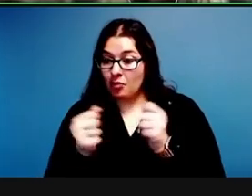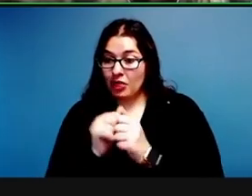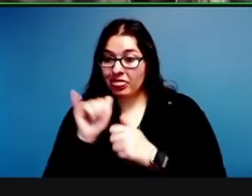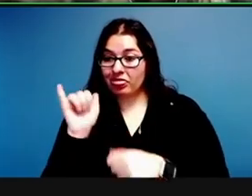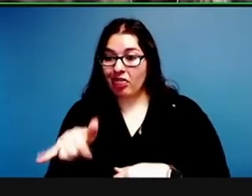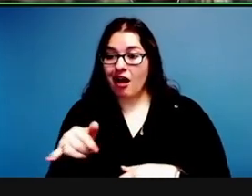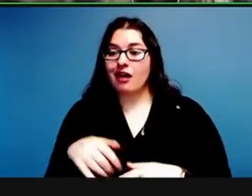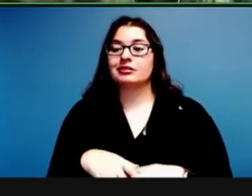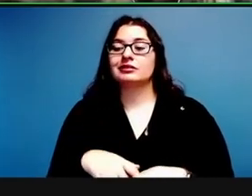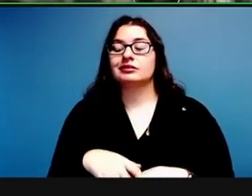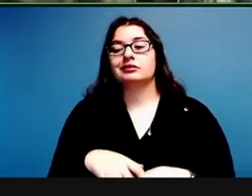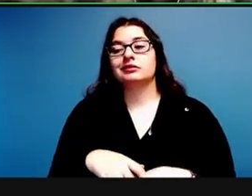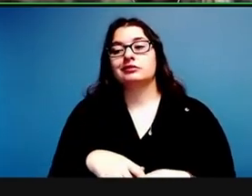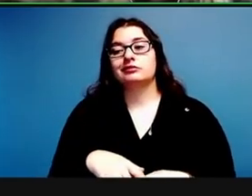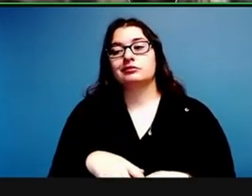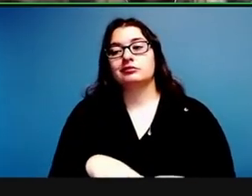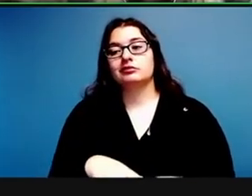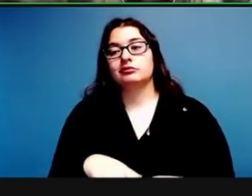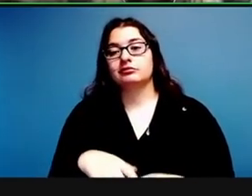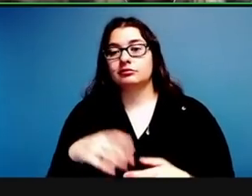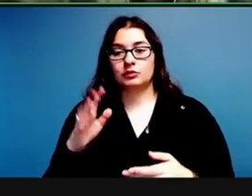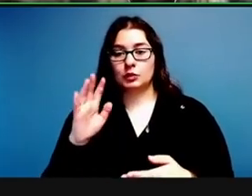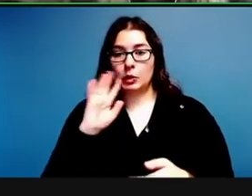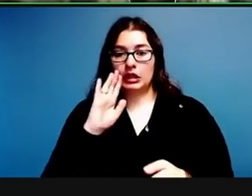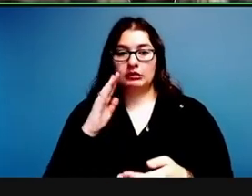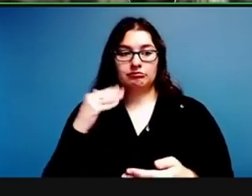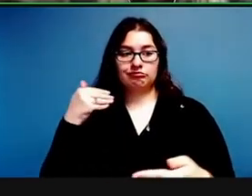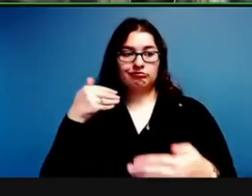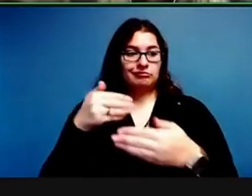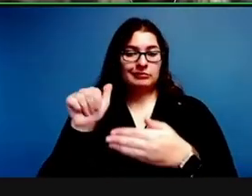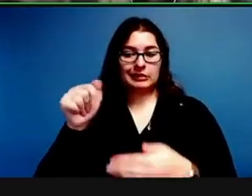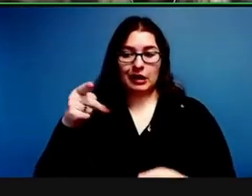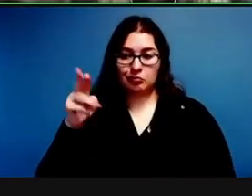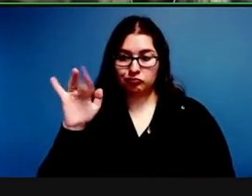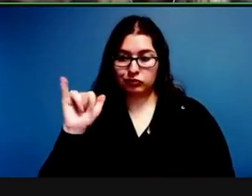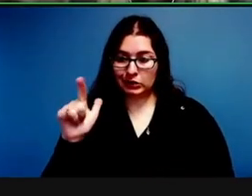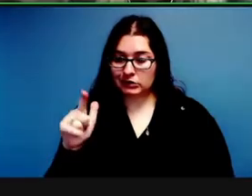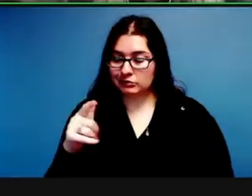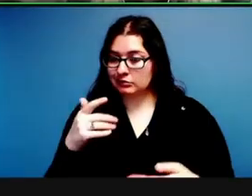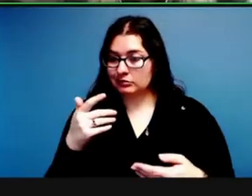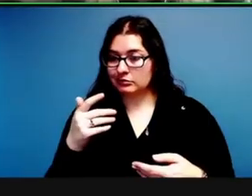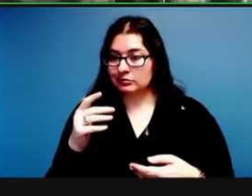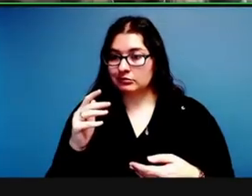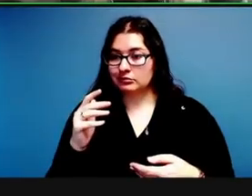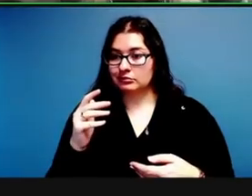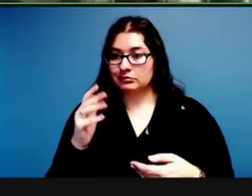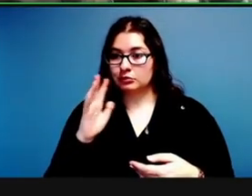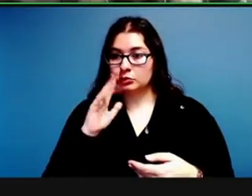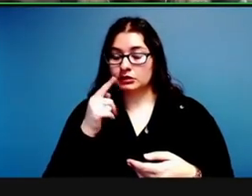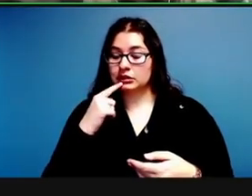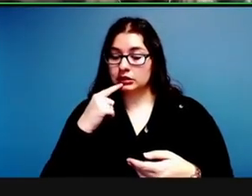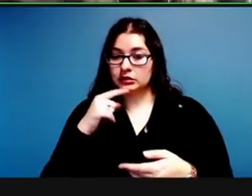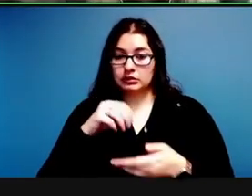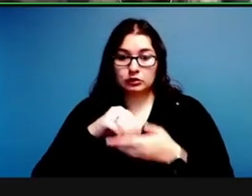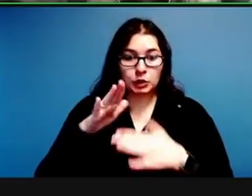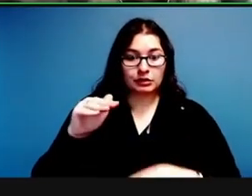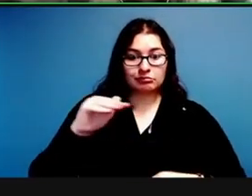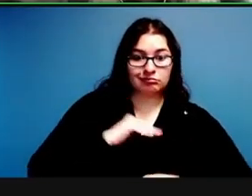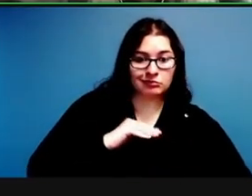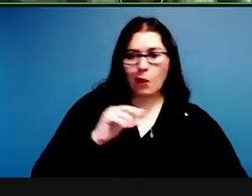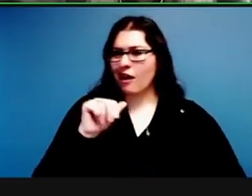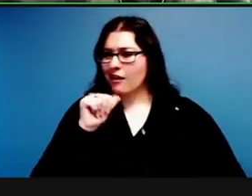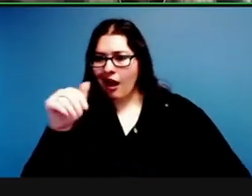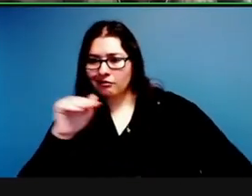we're going to get to April and they're going to say the student met or didn't meet the